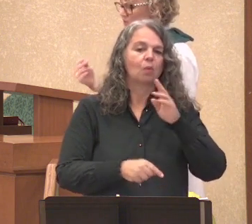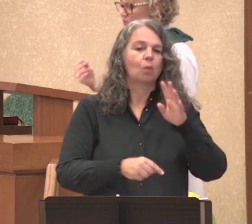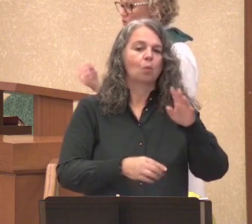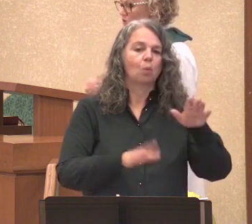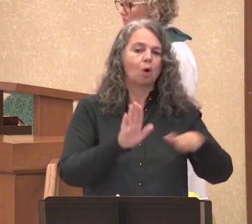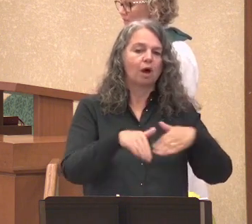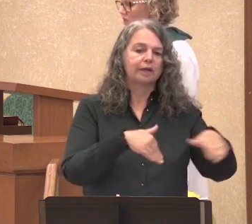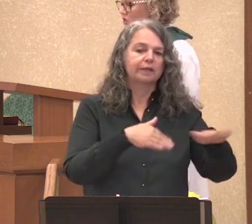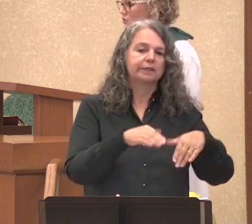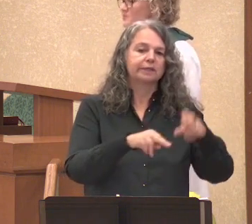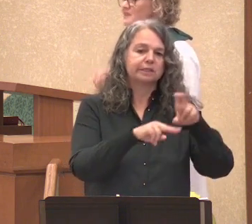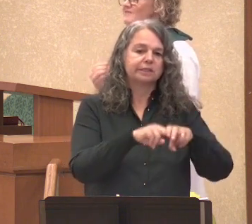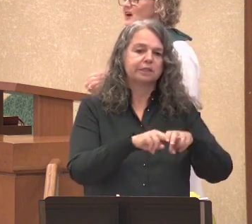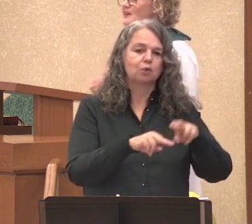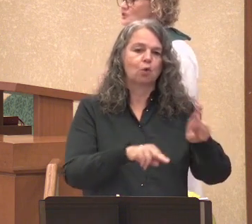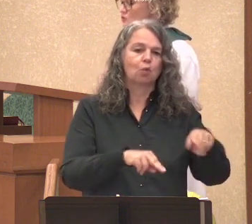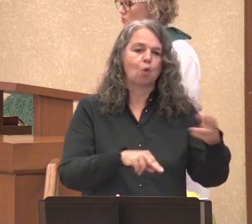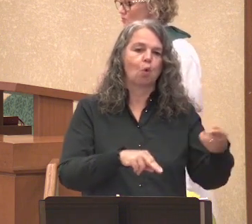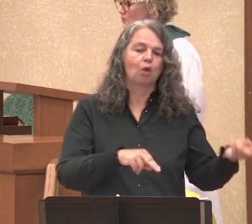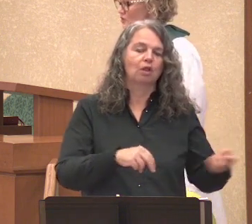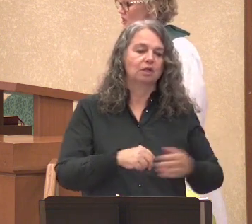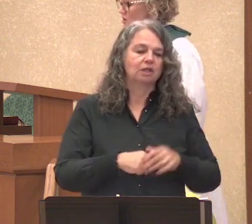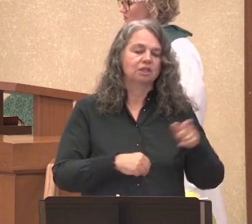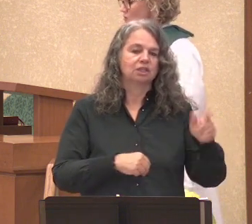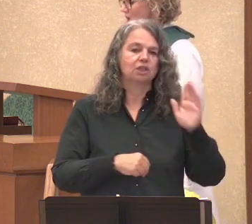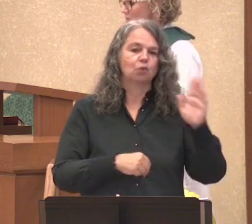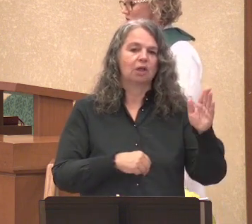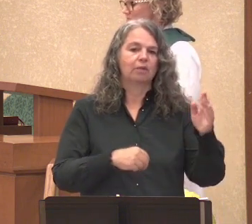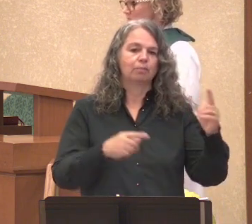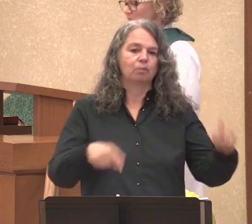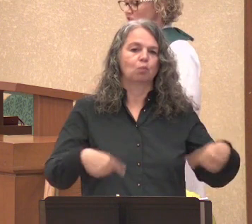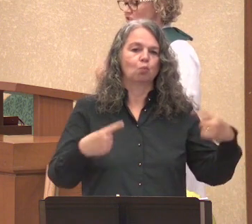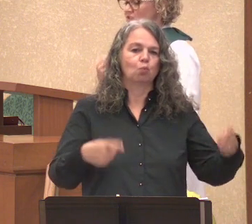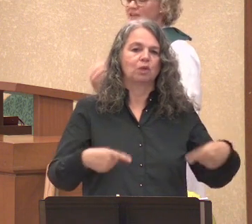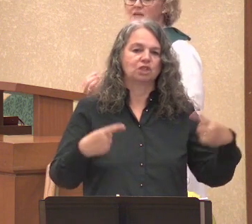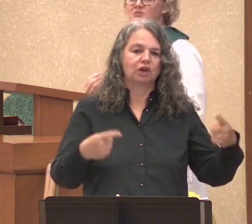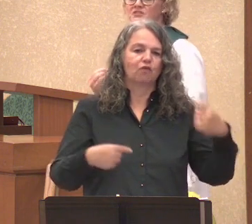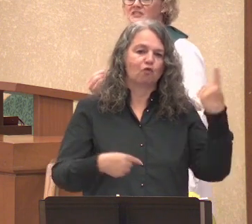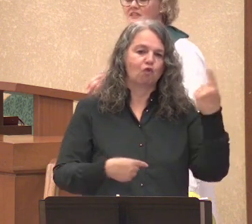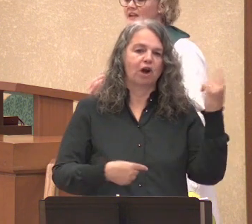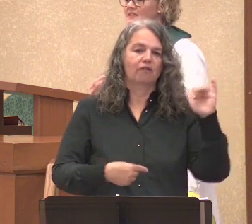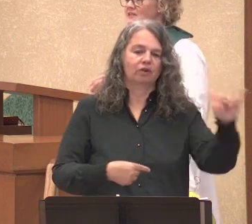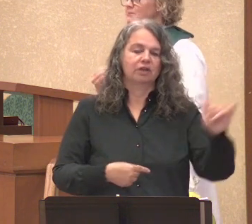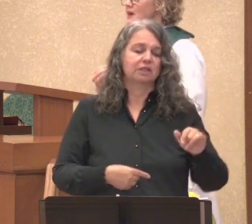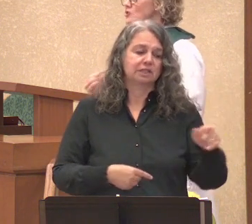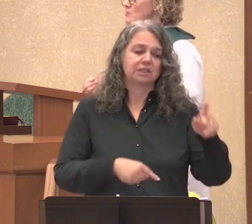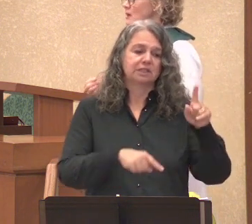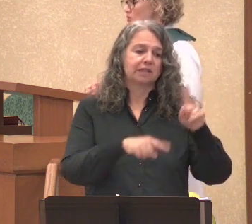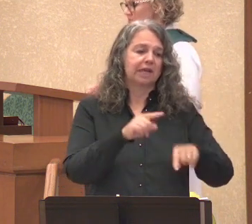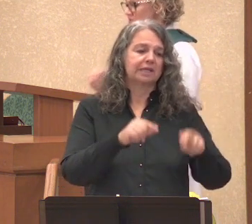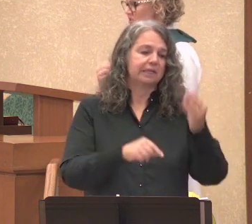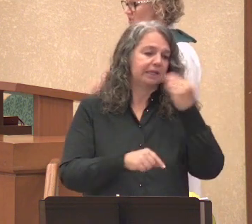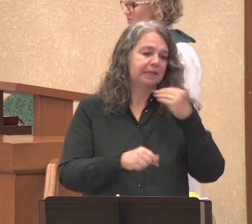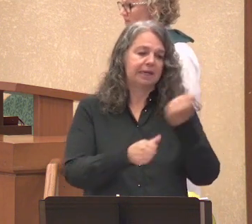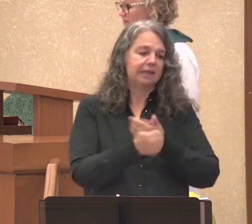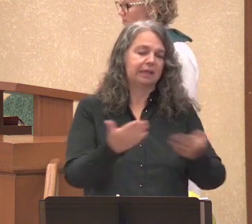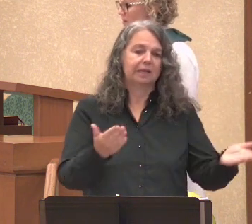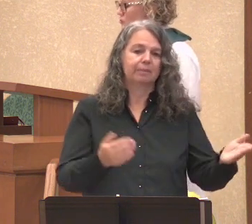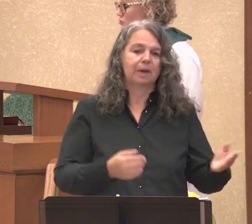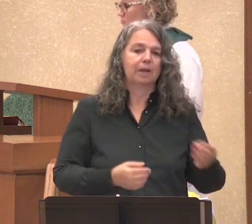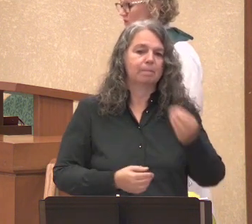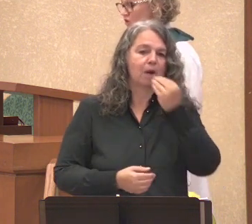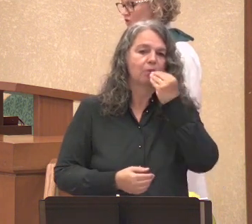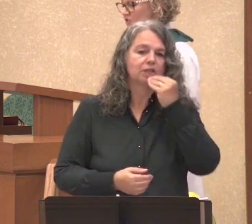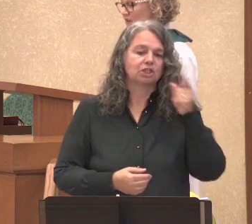or even roll. She'll be confined to a wheelchair forever. She's unable to eat anything by her mouth. She is fed